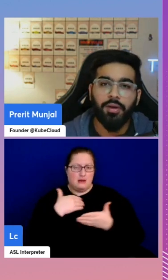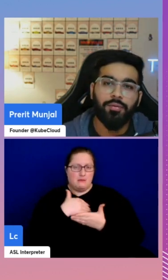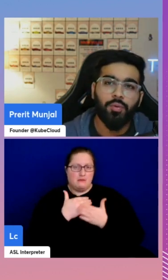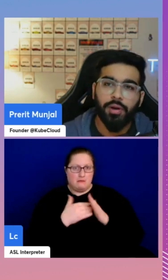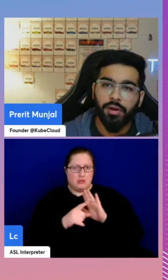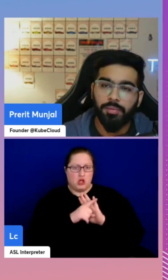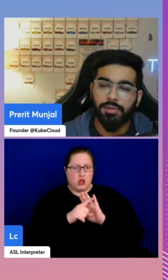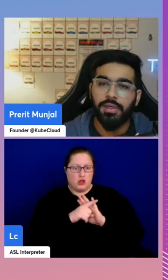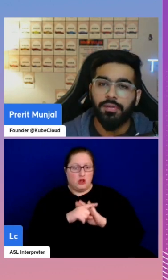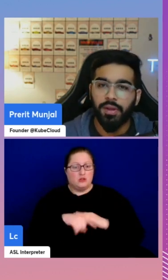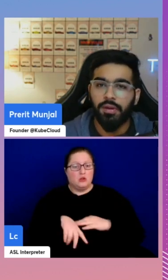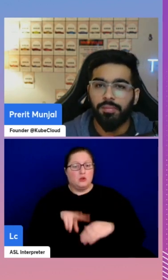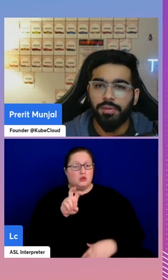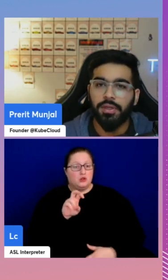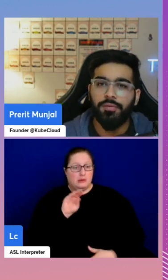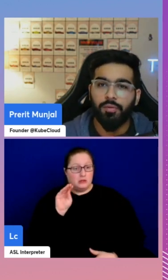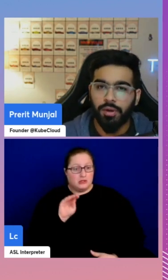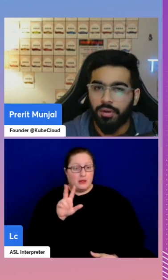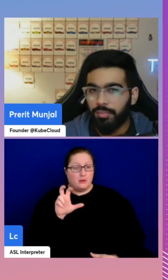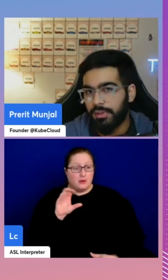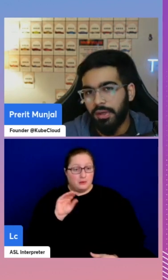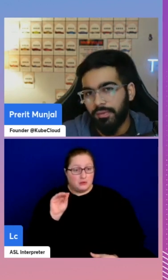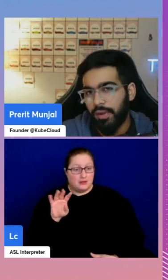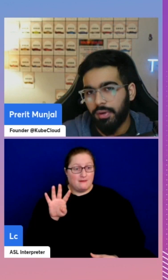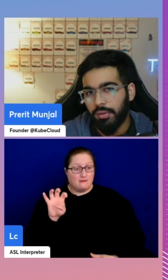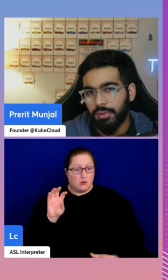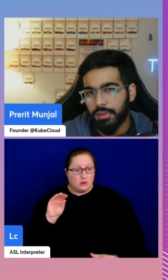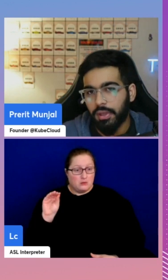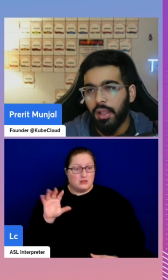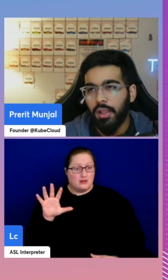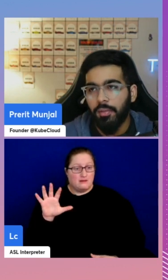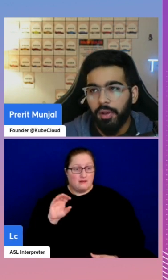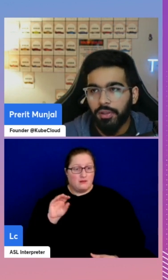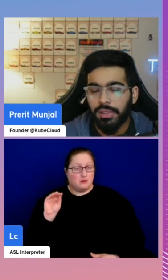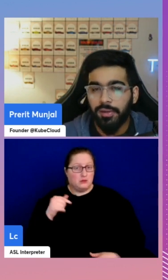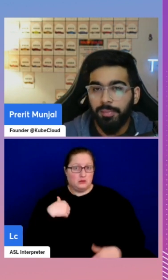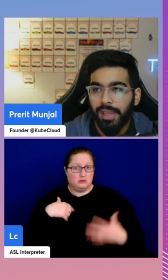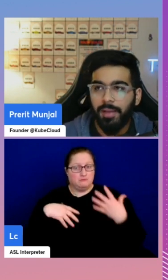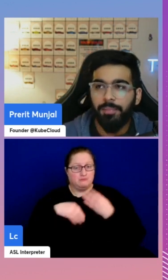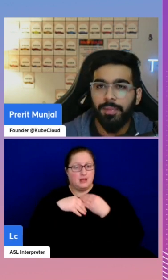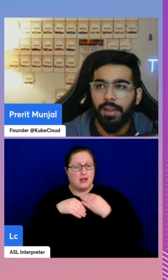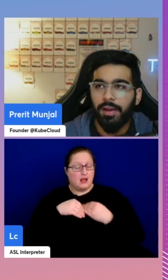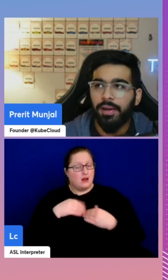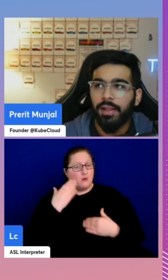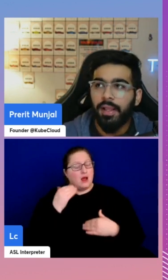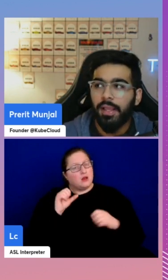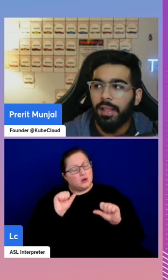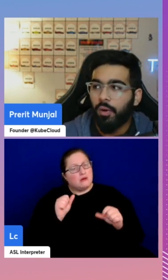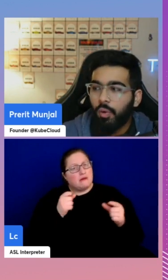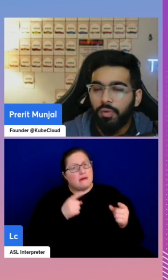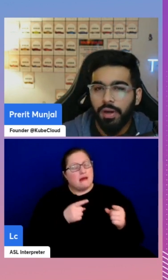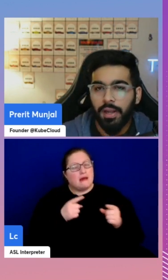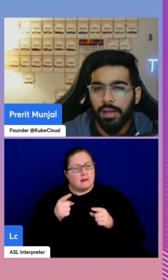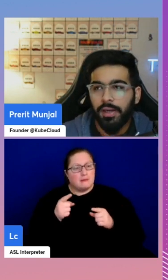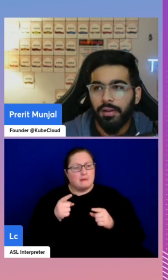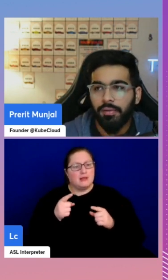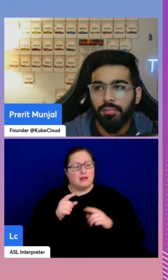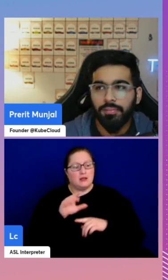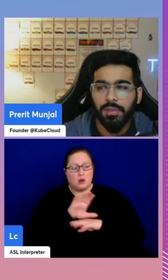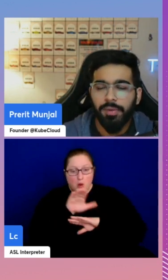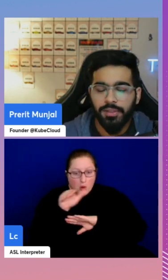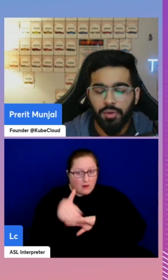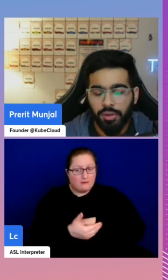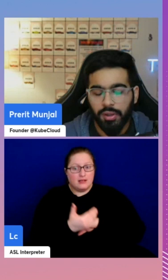budget alert of 200%, 300%, 400%, 500%, because it may happen that